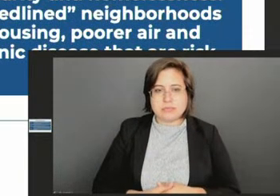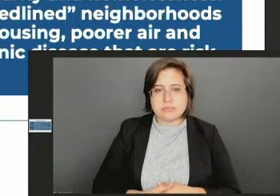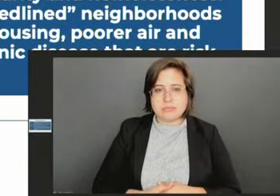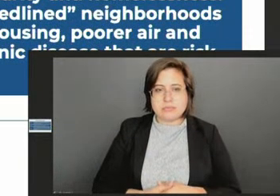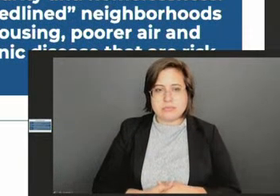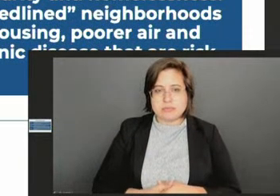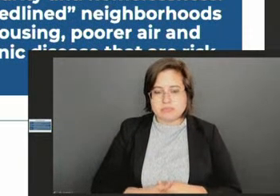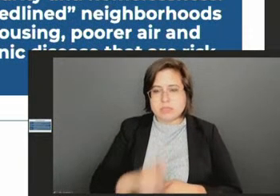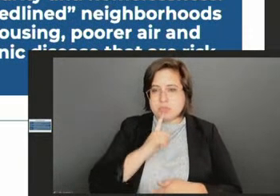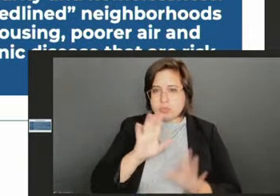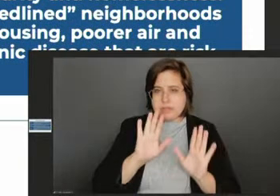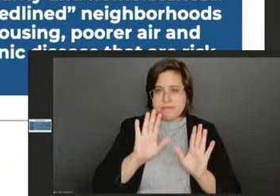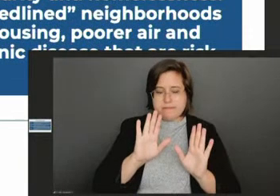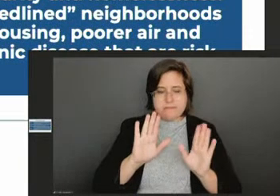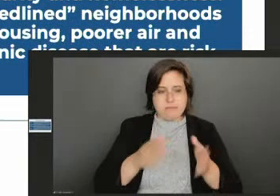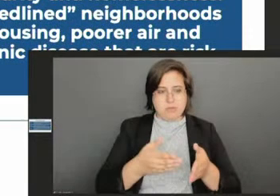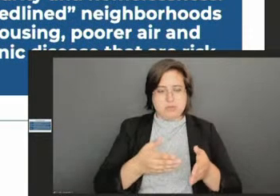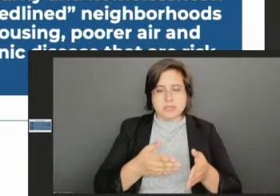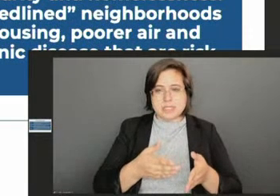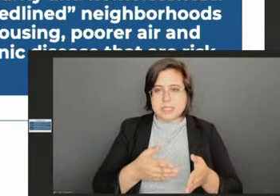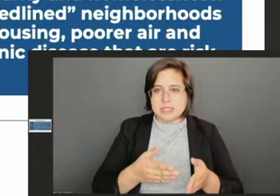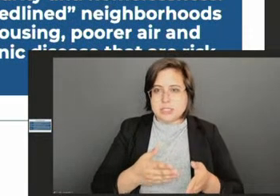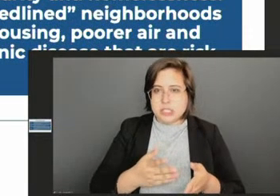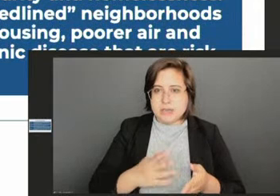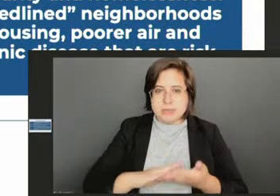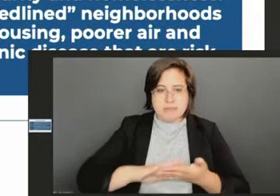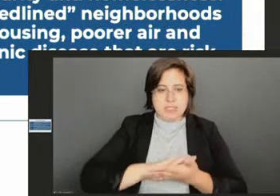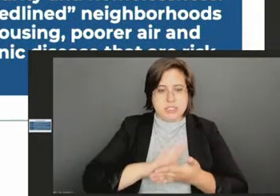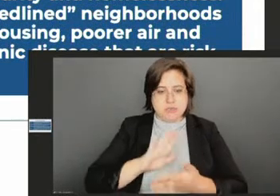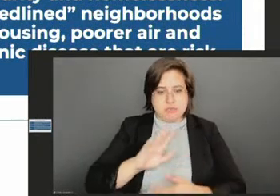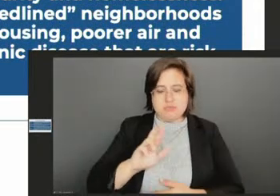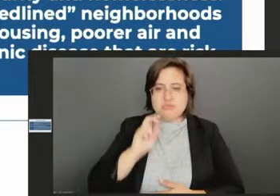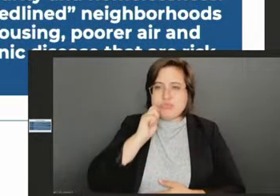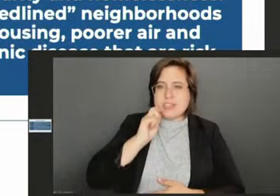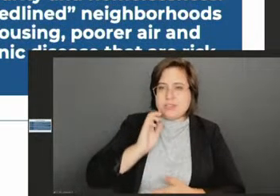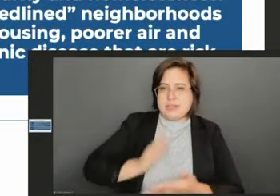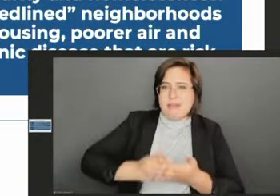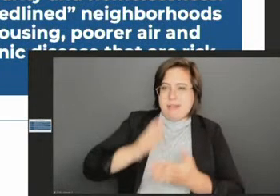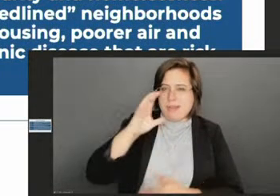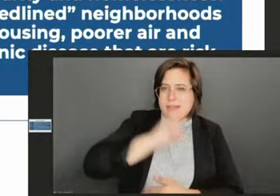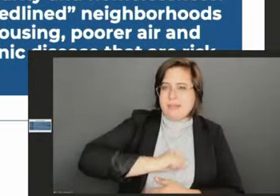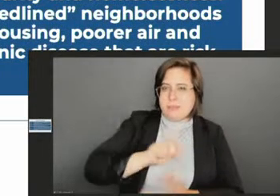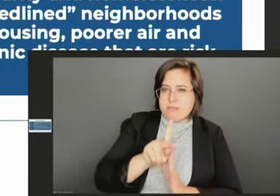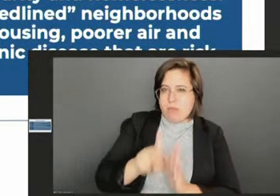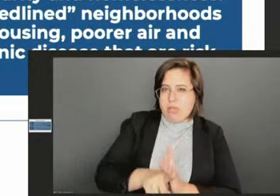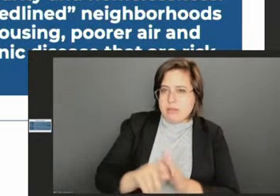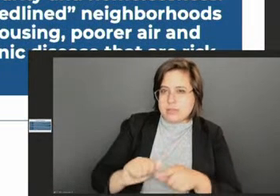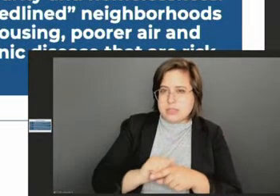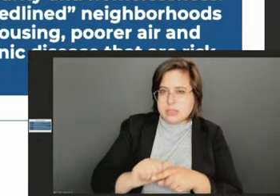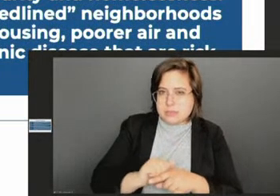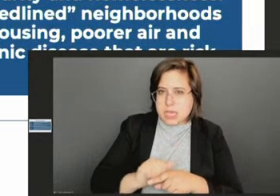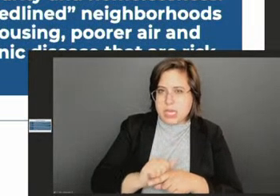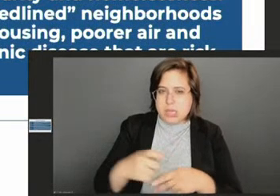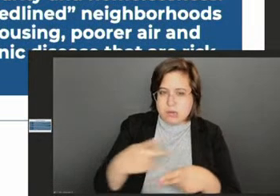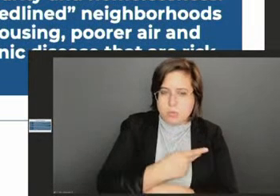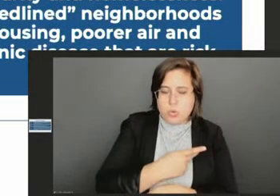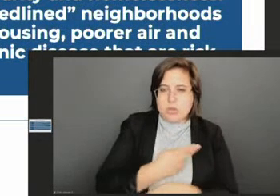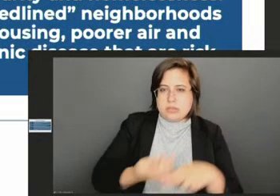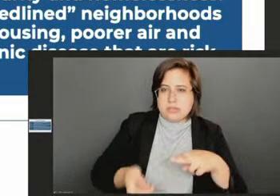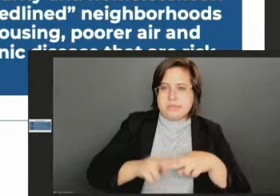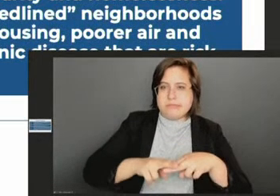the implicitly racially targeted policies and practices that have perpetuated greater